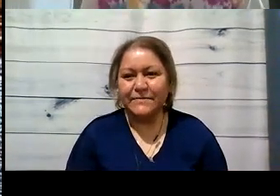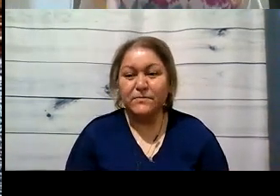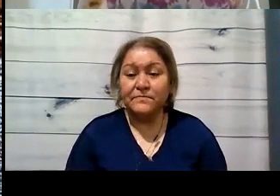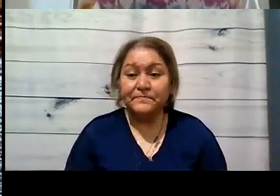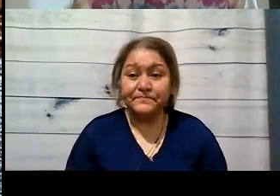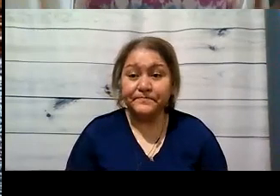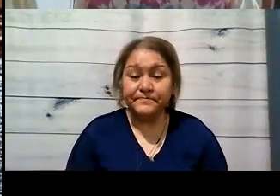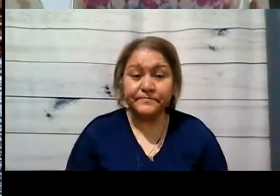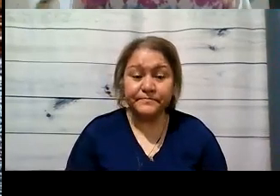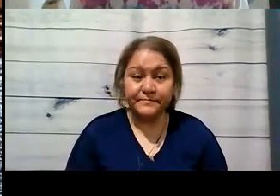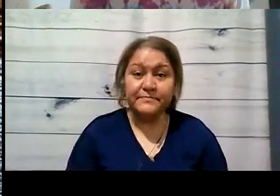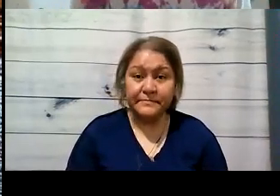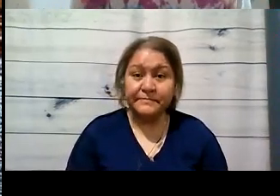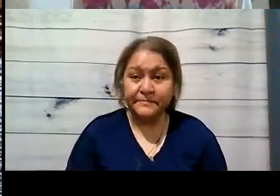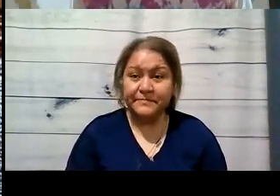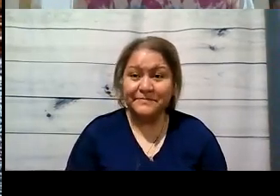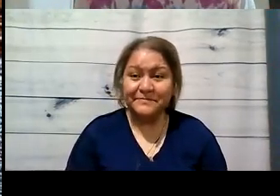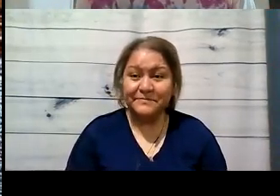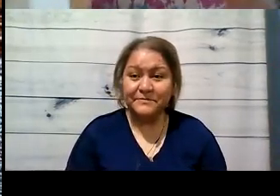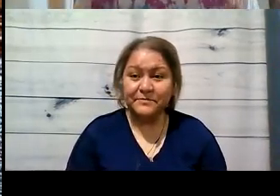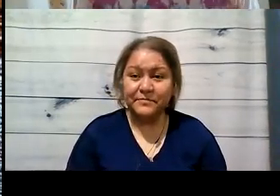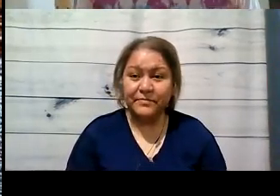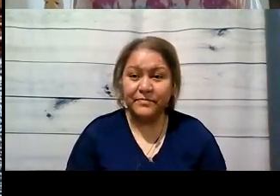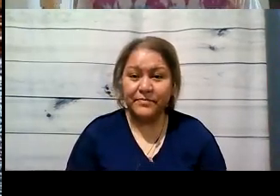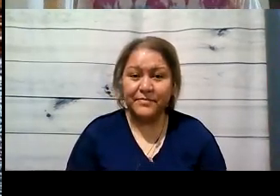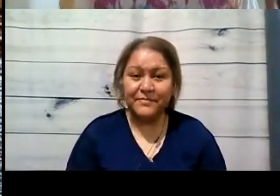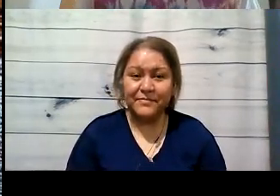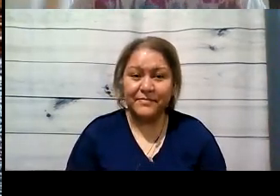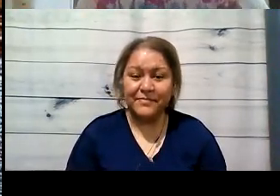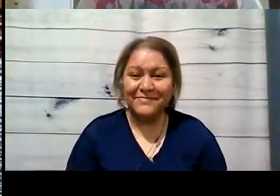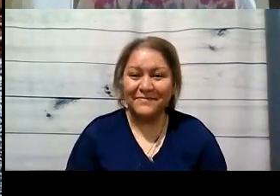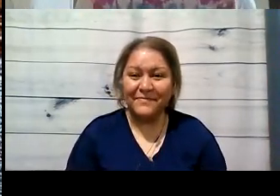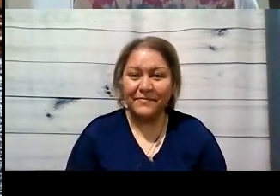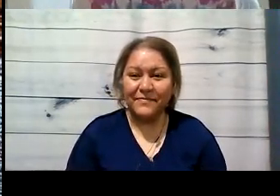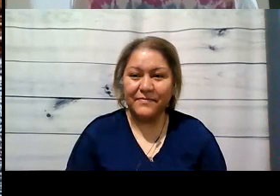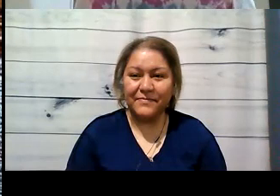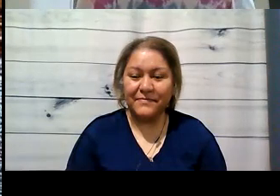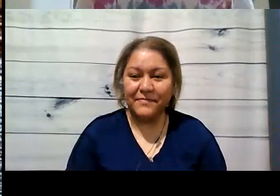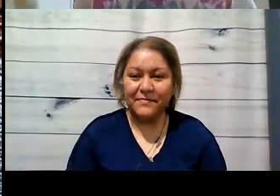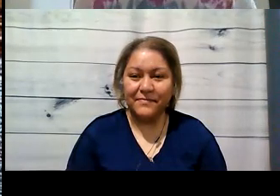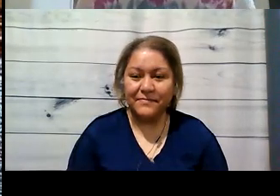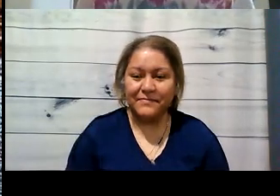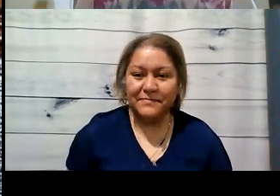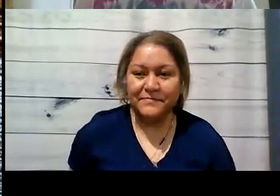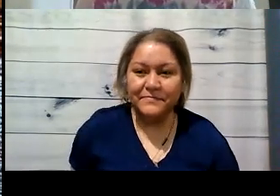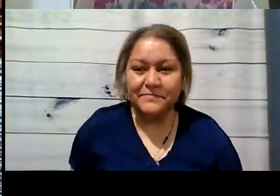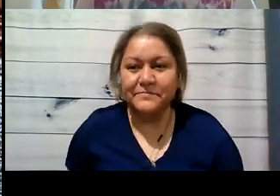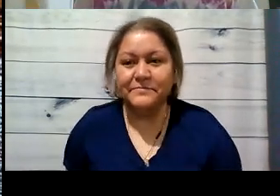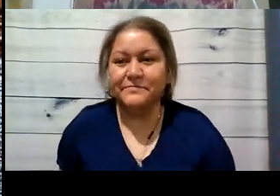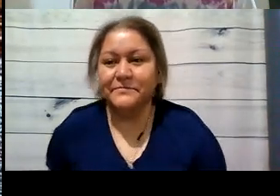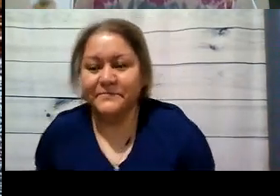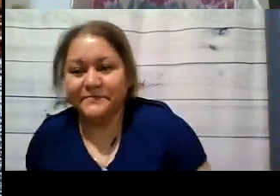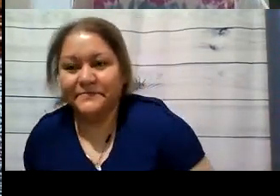but before we get into the meat and potatoes, we got to warm up a little bit. So I want everyone to start by taking a great big deep